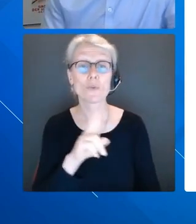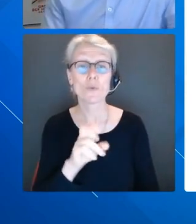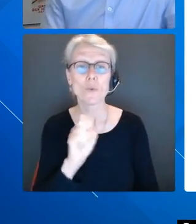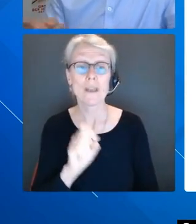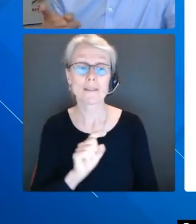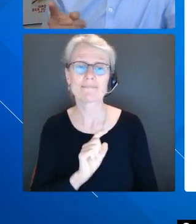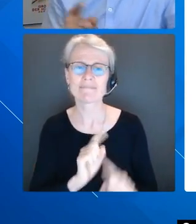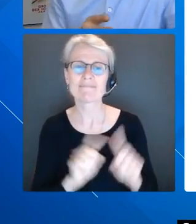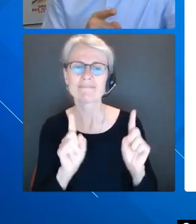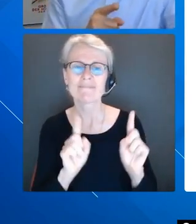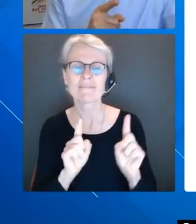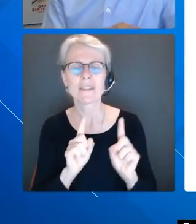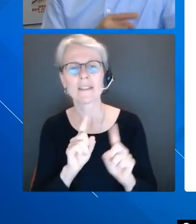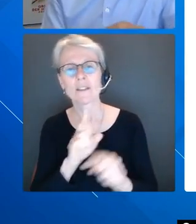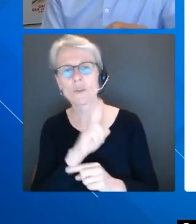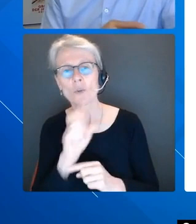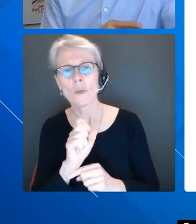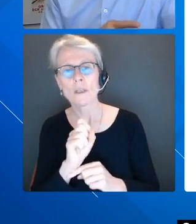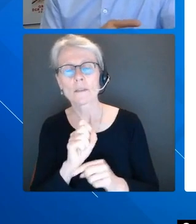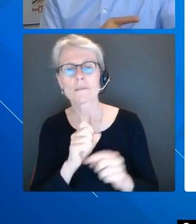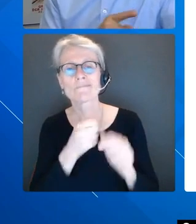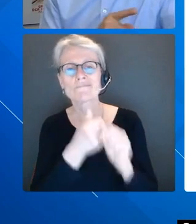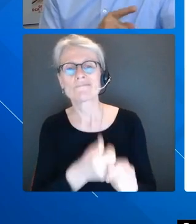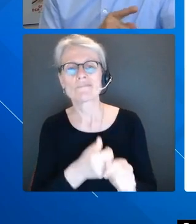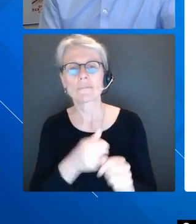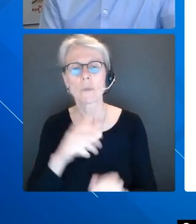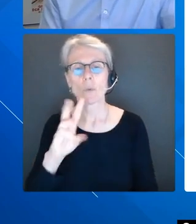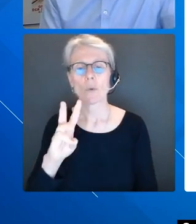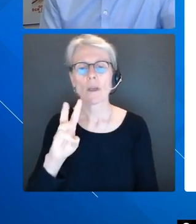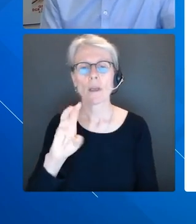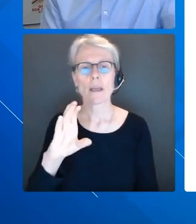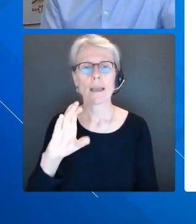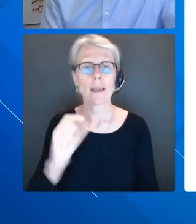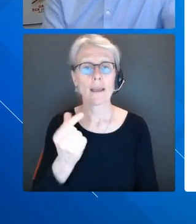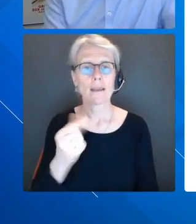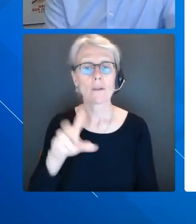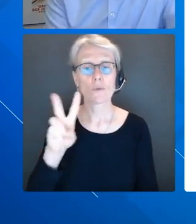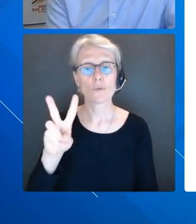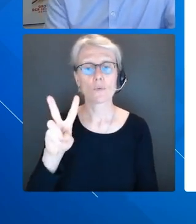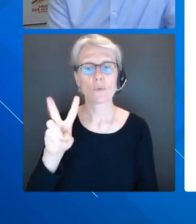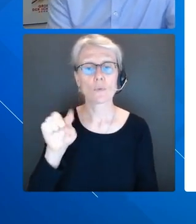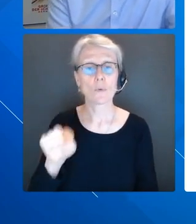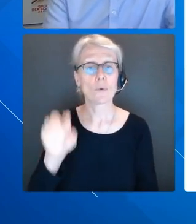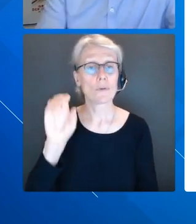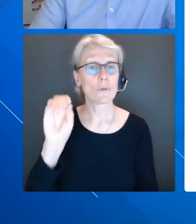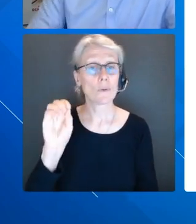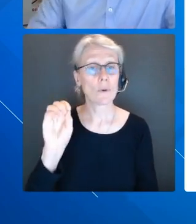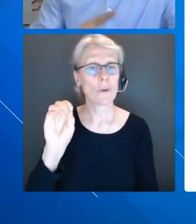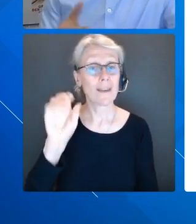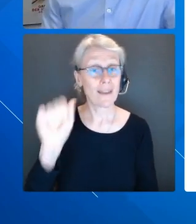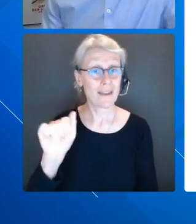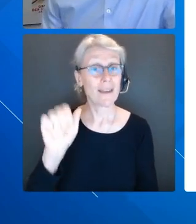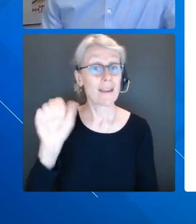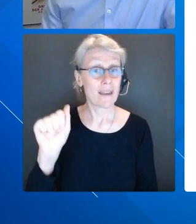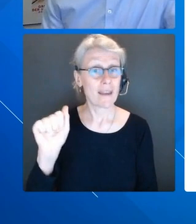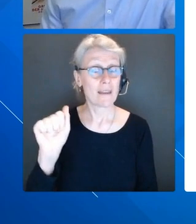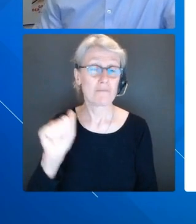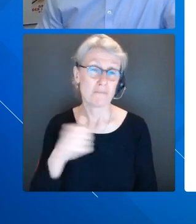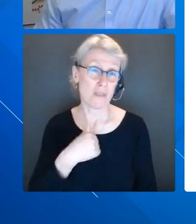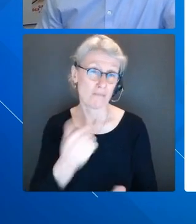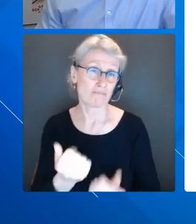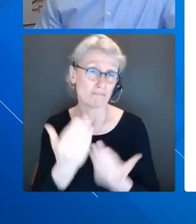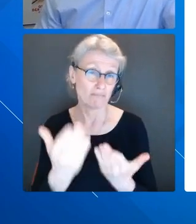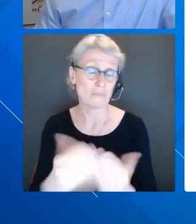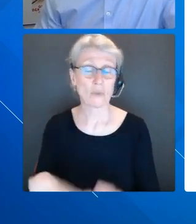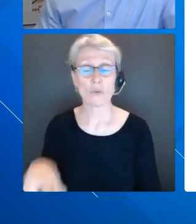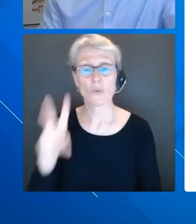by, US federal government goes by a slightly older WCAG 2.0 AA. I would still say do 2.1 for